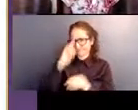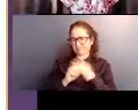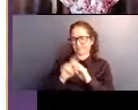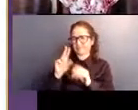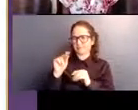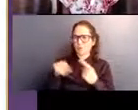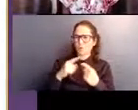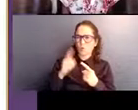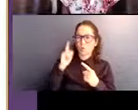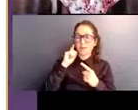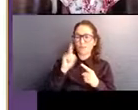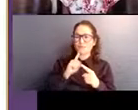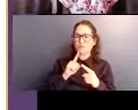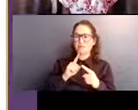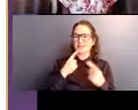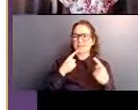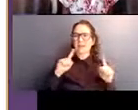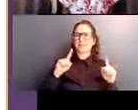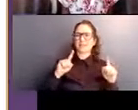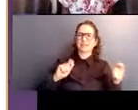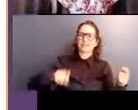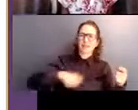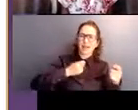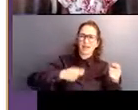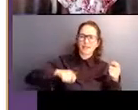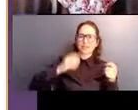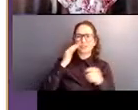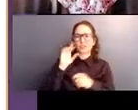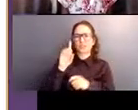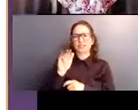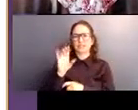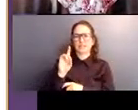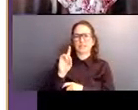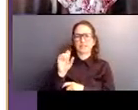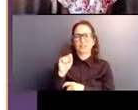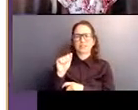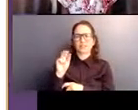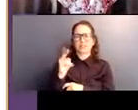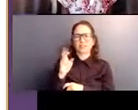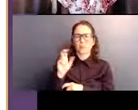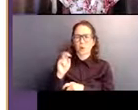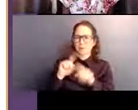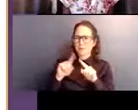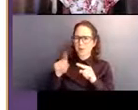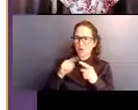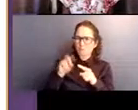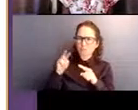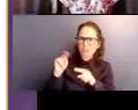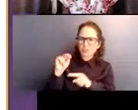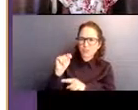hear the famous violinist Itzhak Perlman or David Sanborn, or when you look at Toni Braxton, the singer, you don't